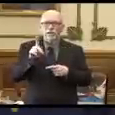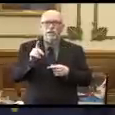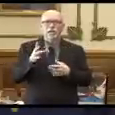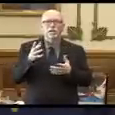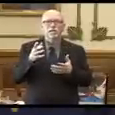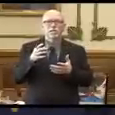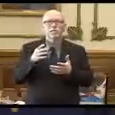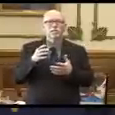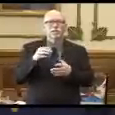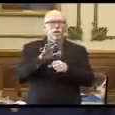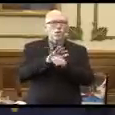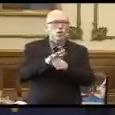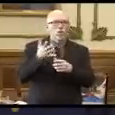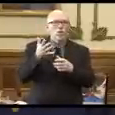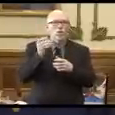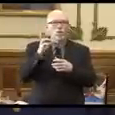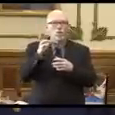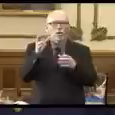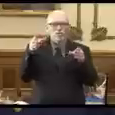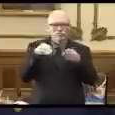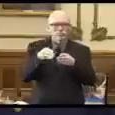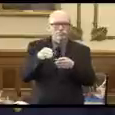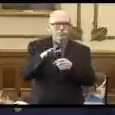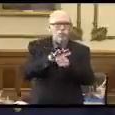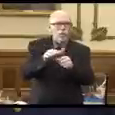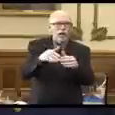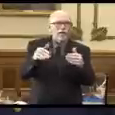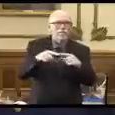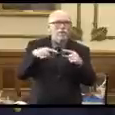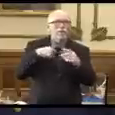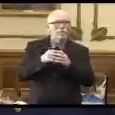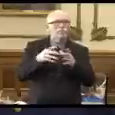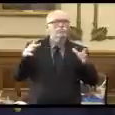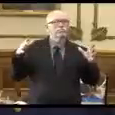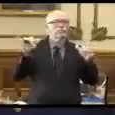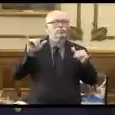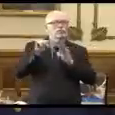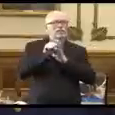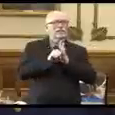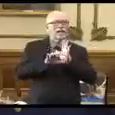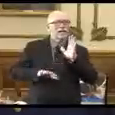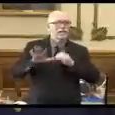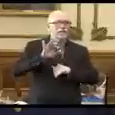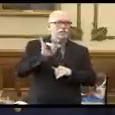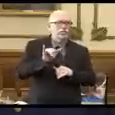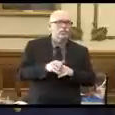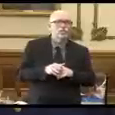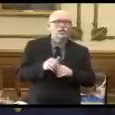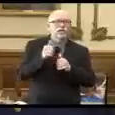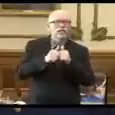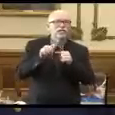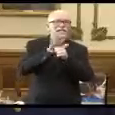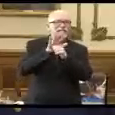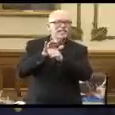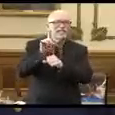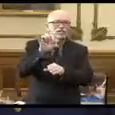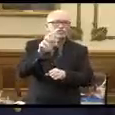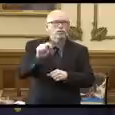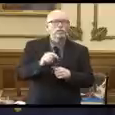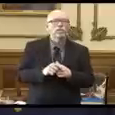very local or micro level, but again, we expand that out to the macro, the whole state, district by district.